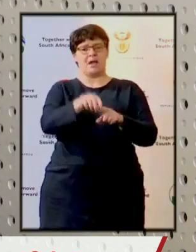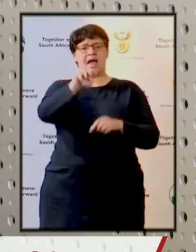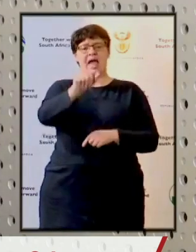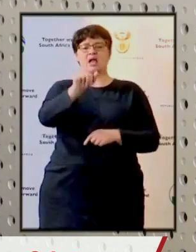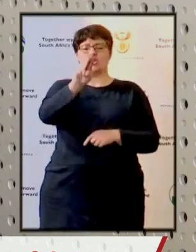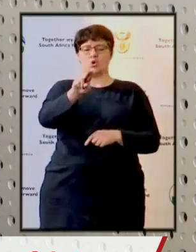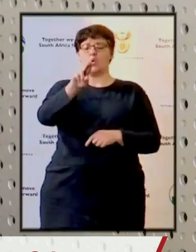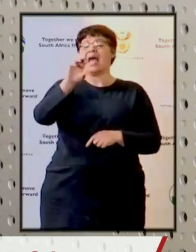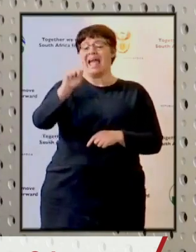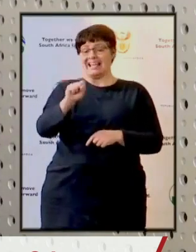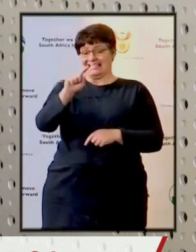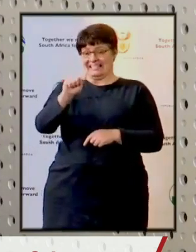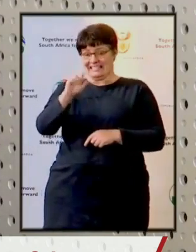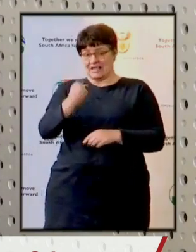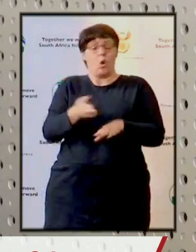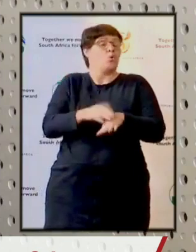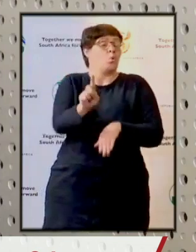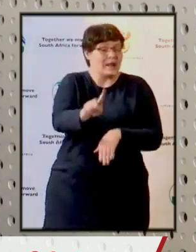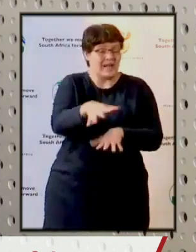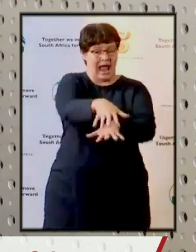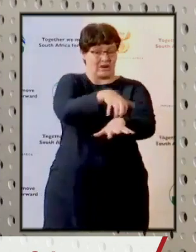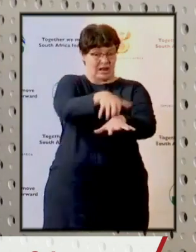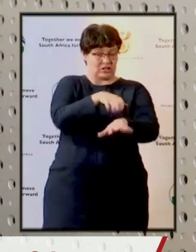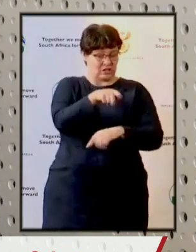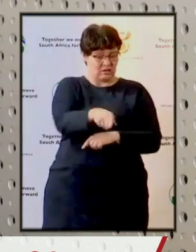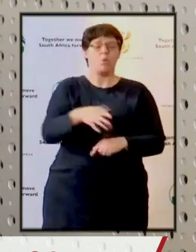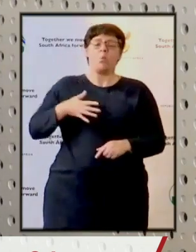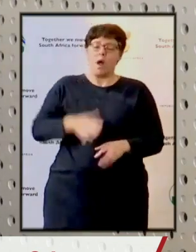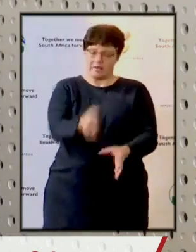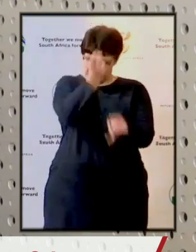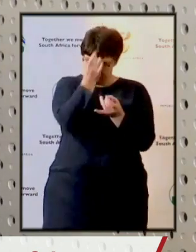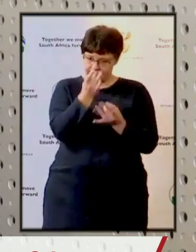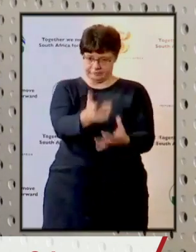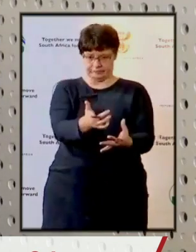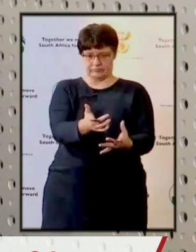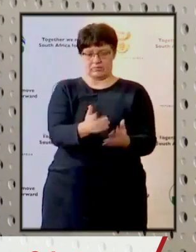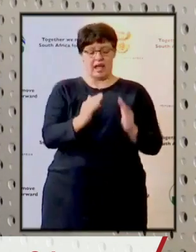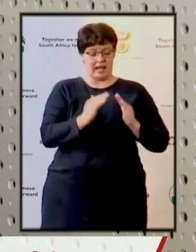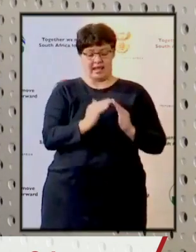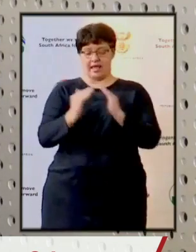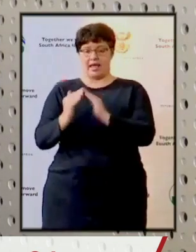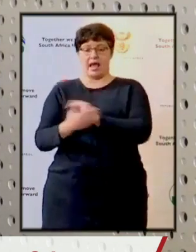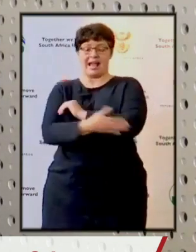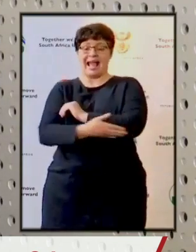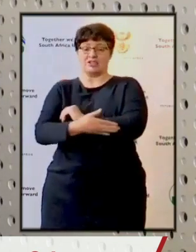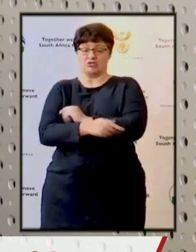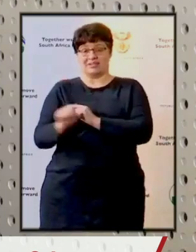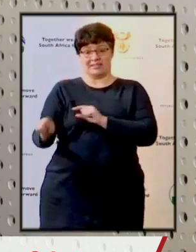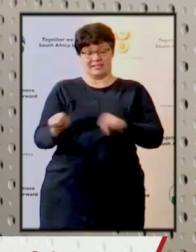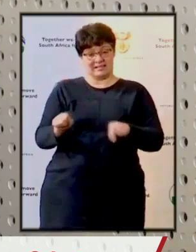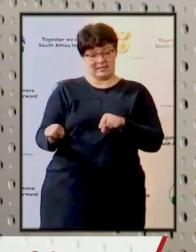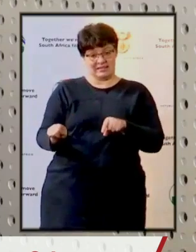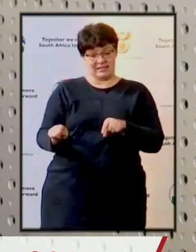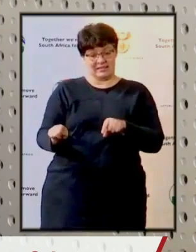AUSTC on agriculture, we again would like to say to our neighboring countries and also members in the